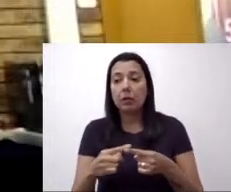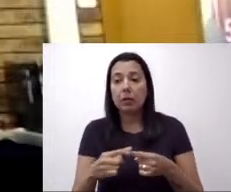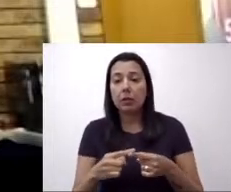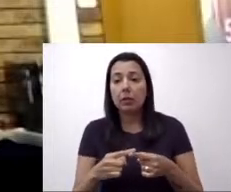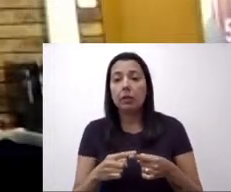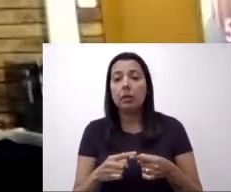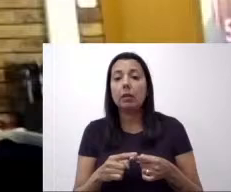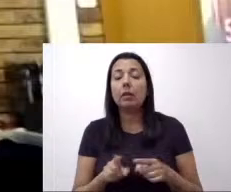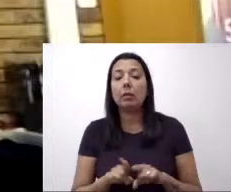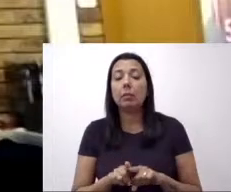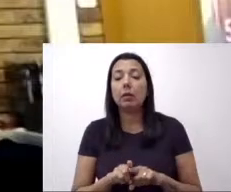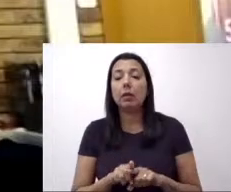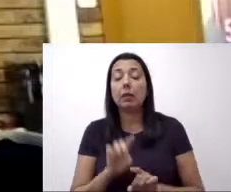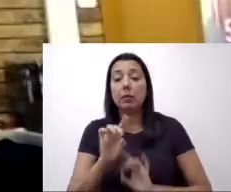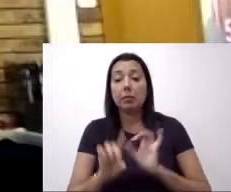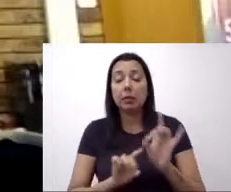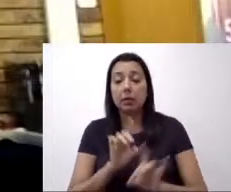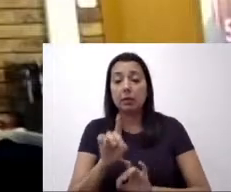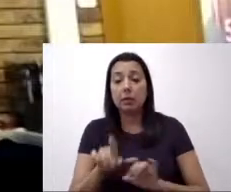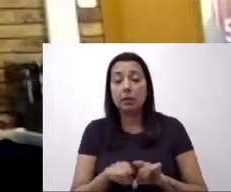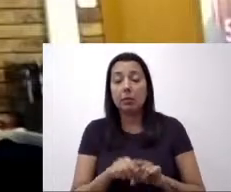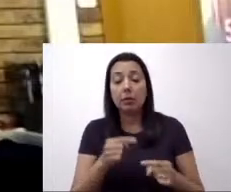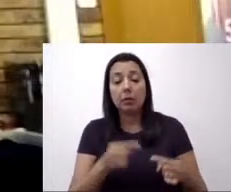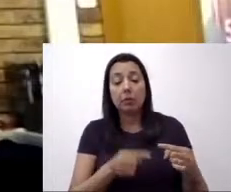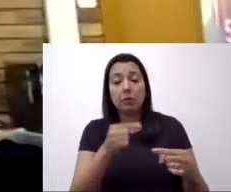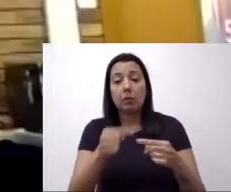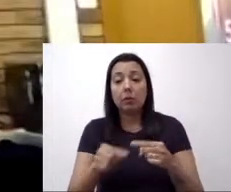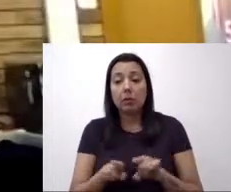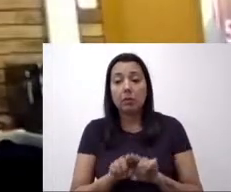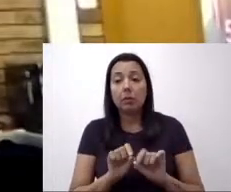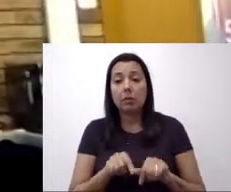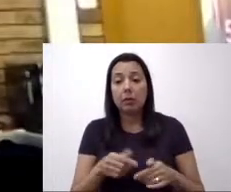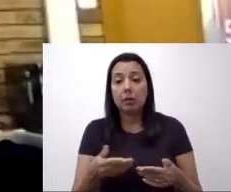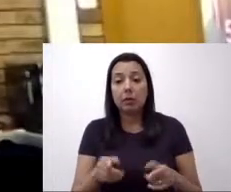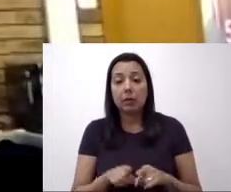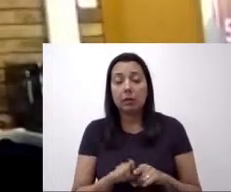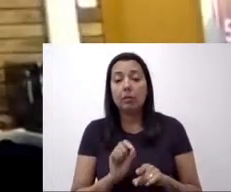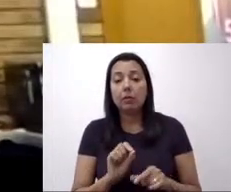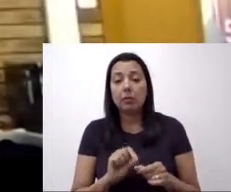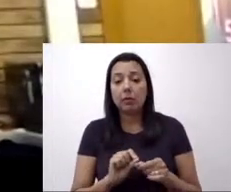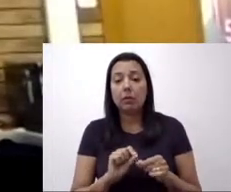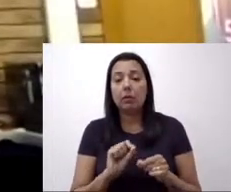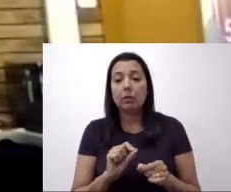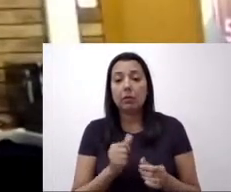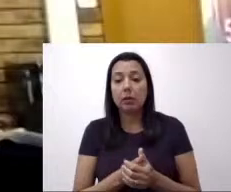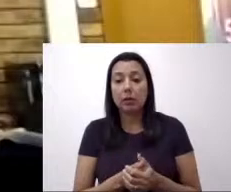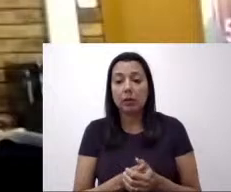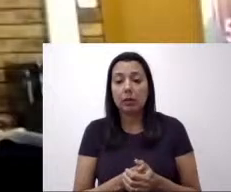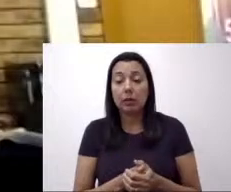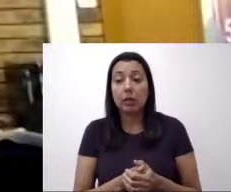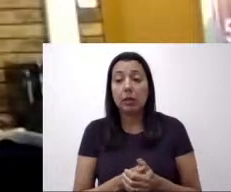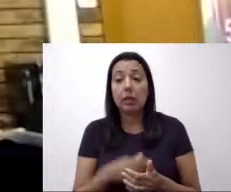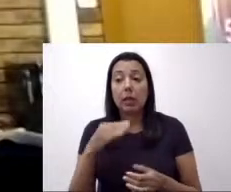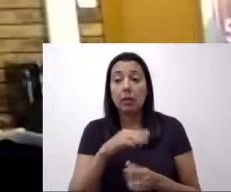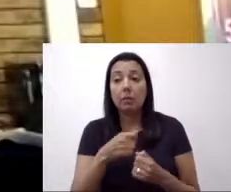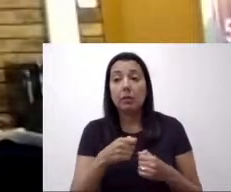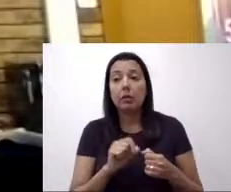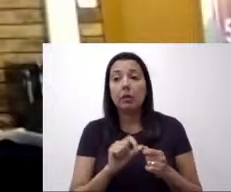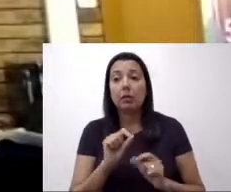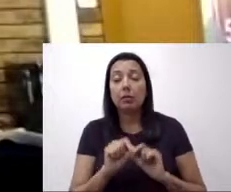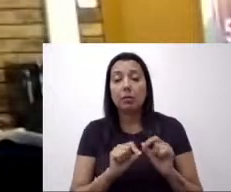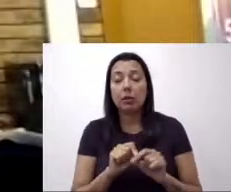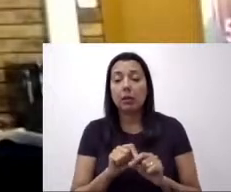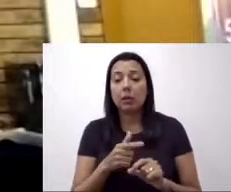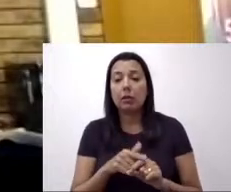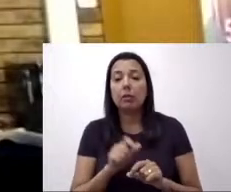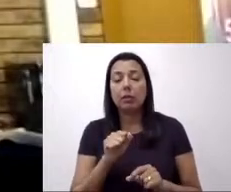process, my investigation begins after the decision was taken. So to really understand what's